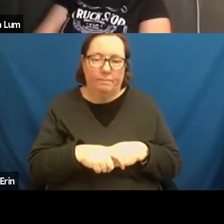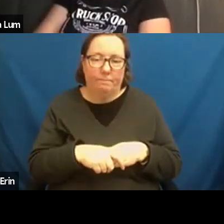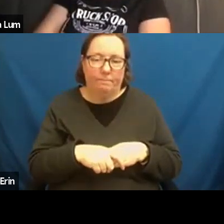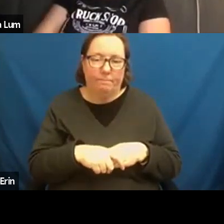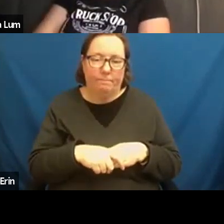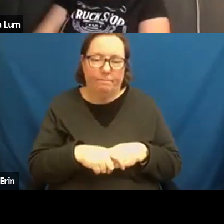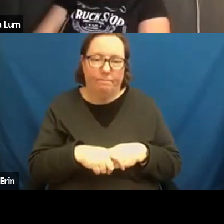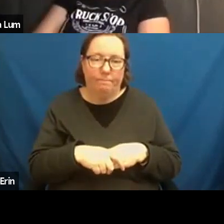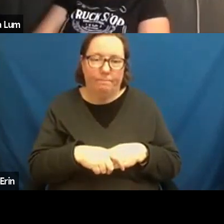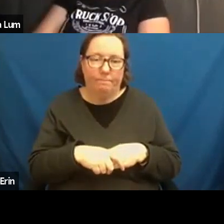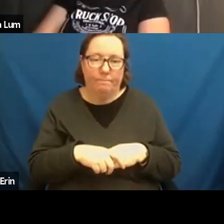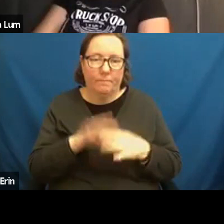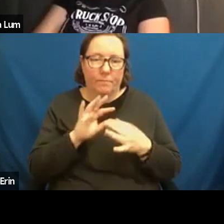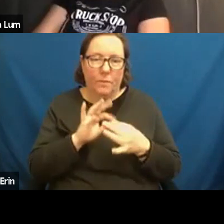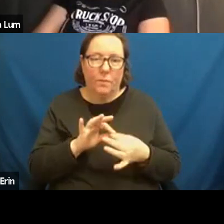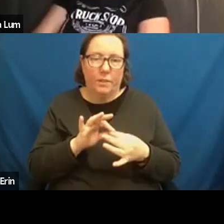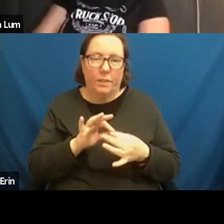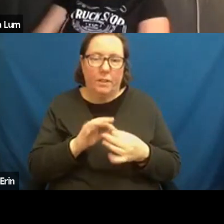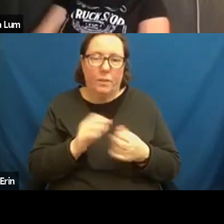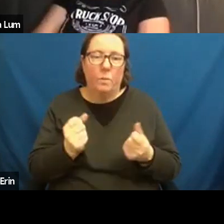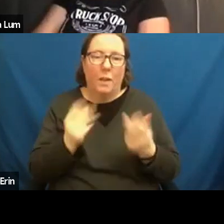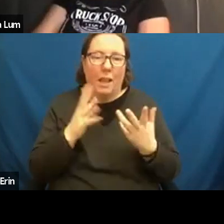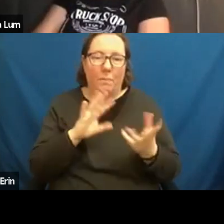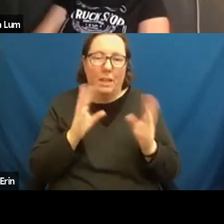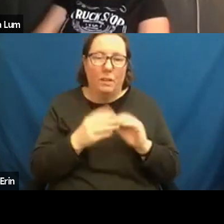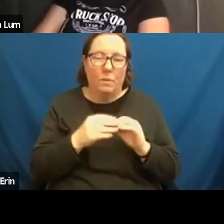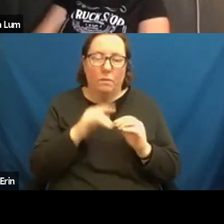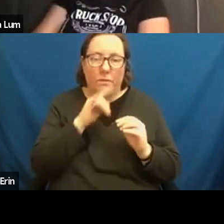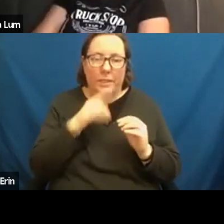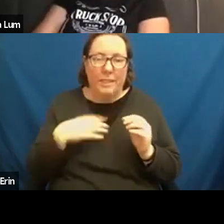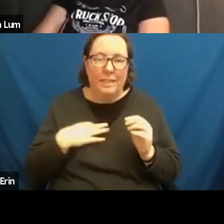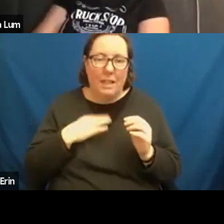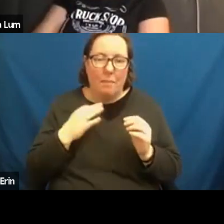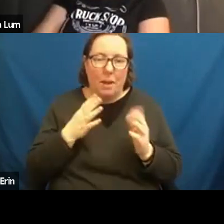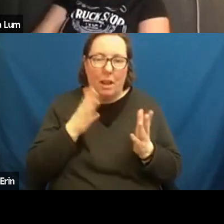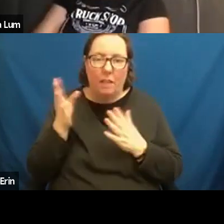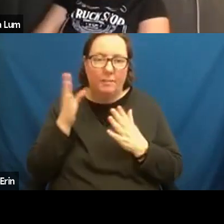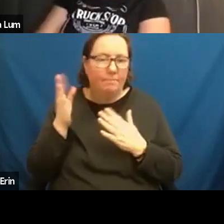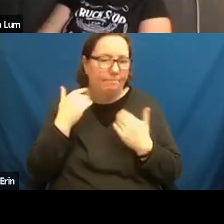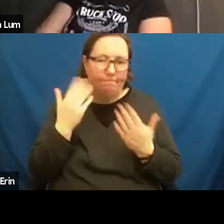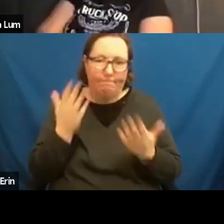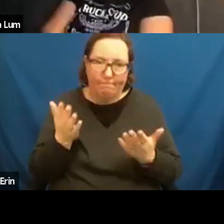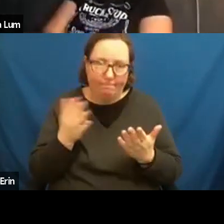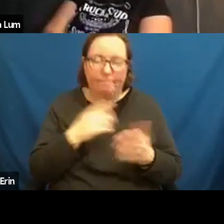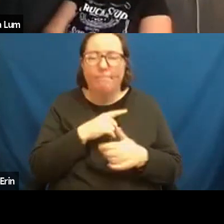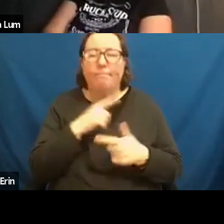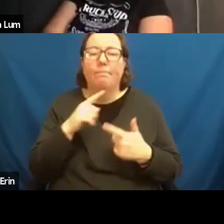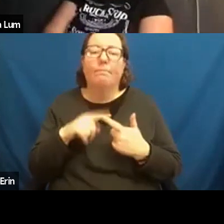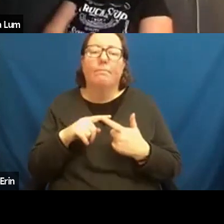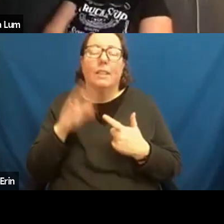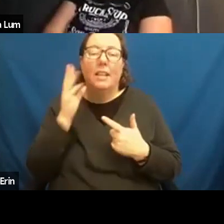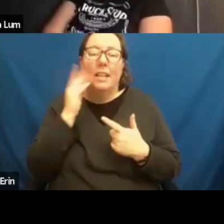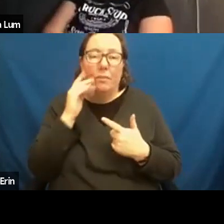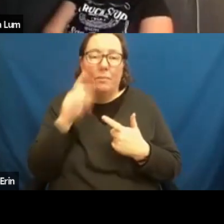the information with respect to the total number of applicants. We also do not have the information